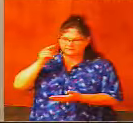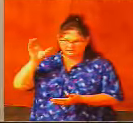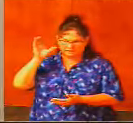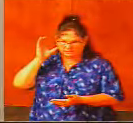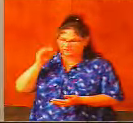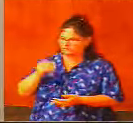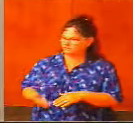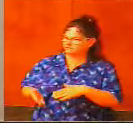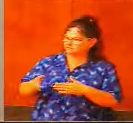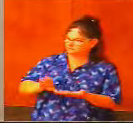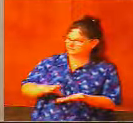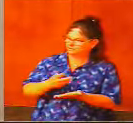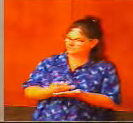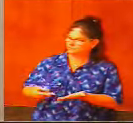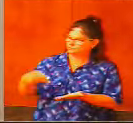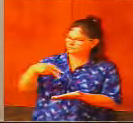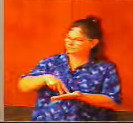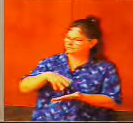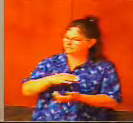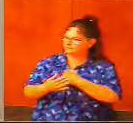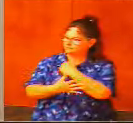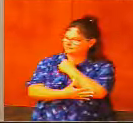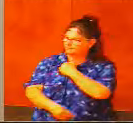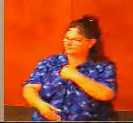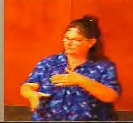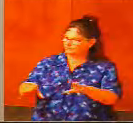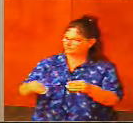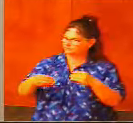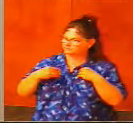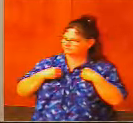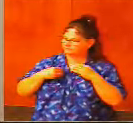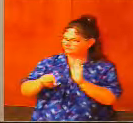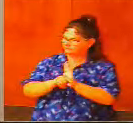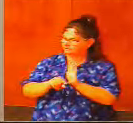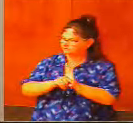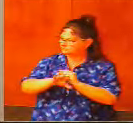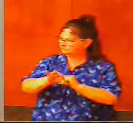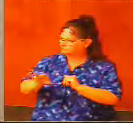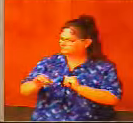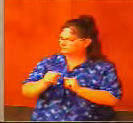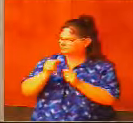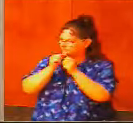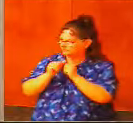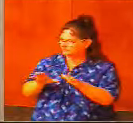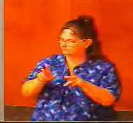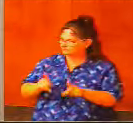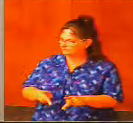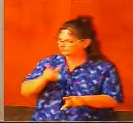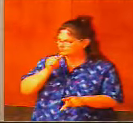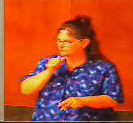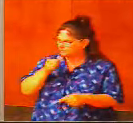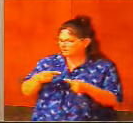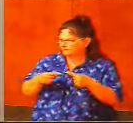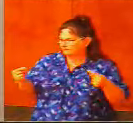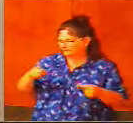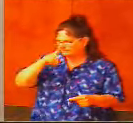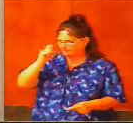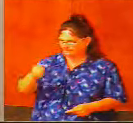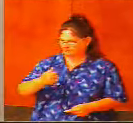dead are raised up and the poor have the gospel preached to them. And blessed is he who is not offended because of